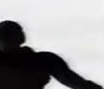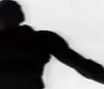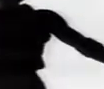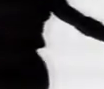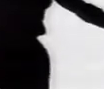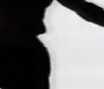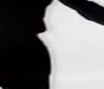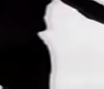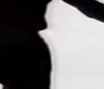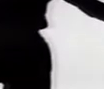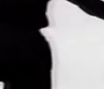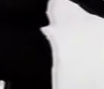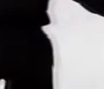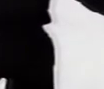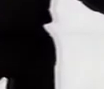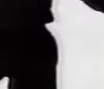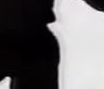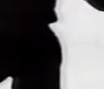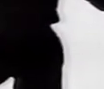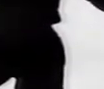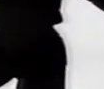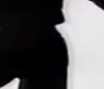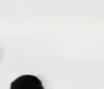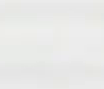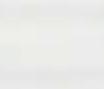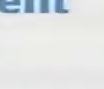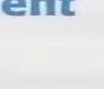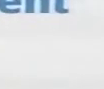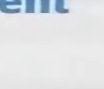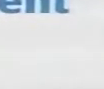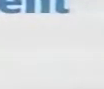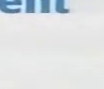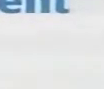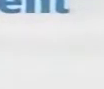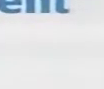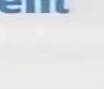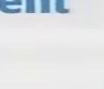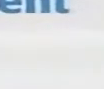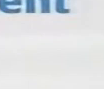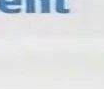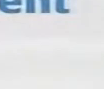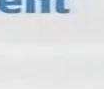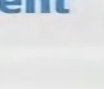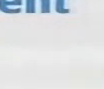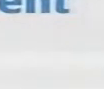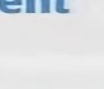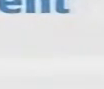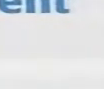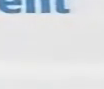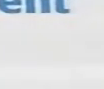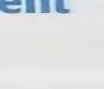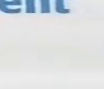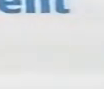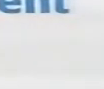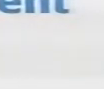The Brookside East Africa Secondary School Championship, brought to you by Brookside. Brookside,